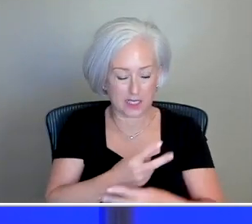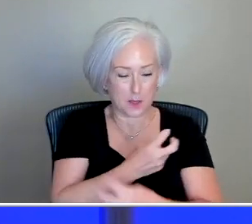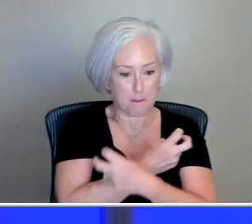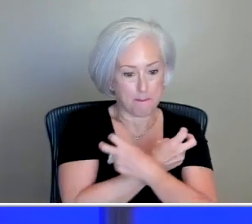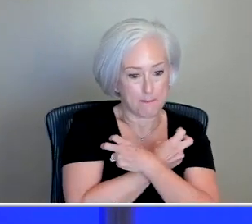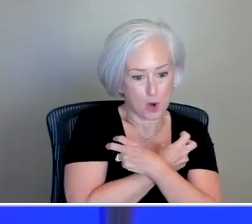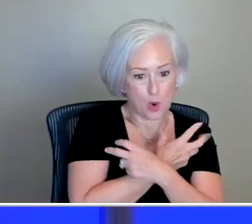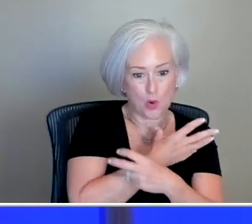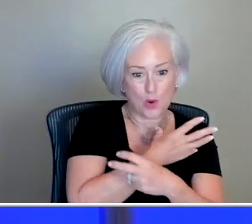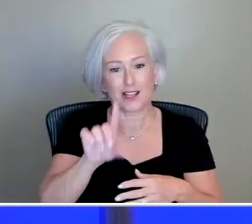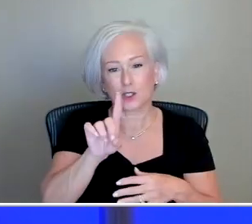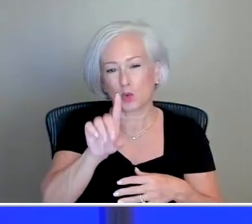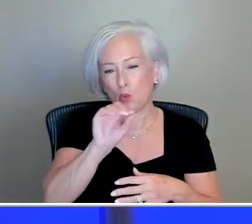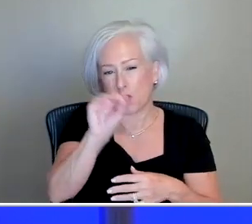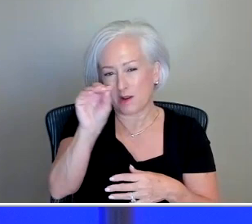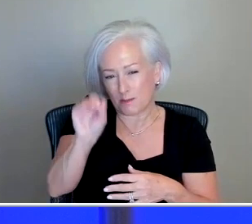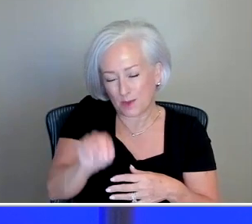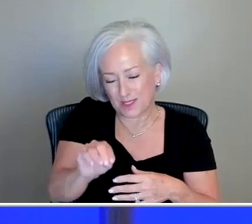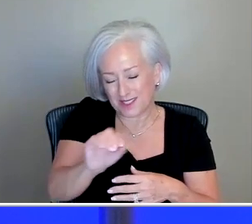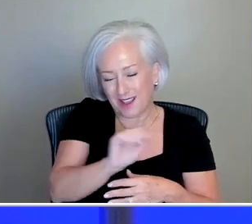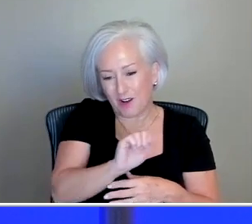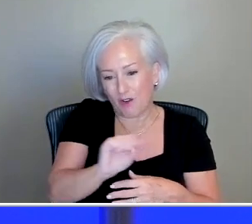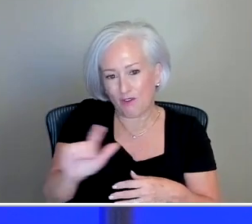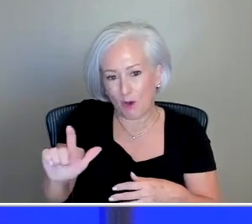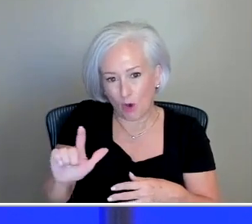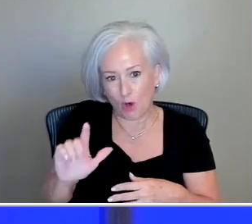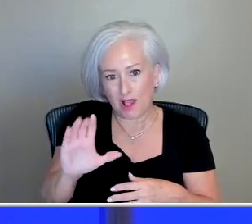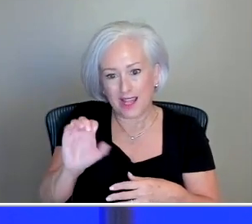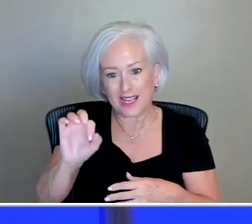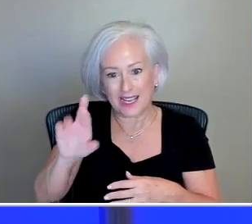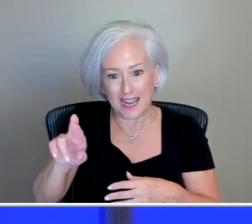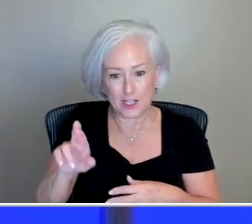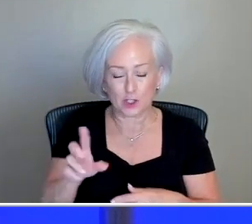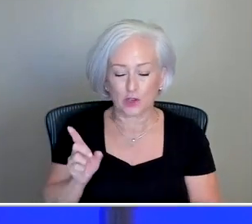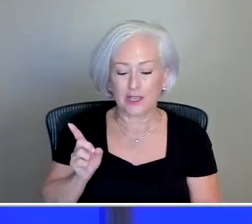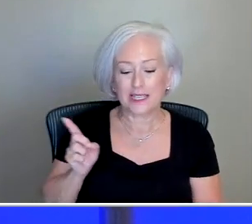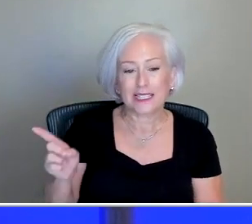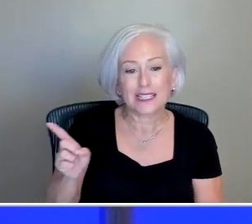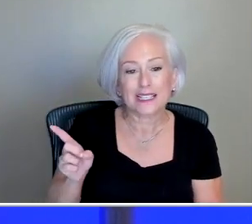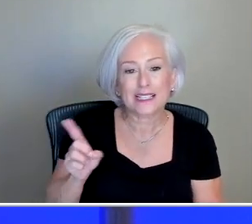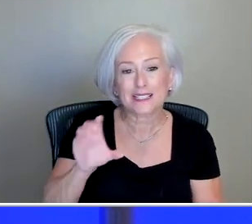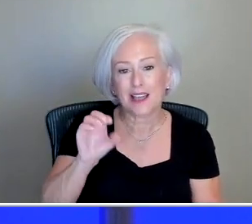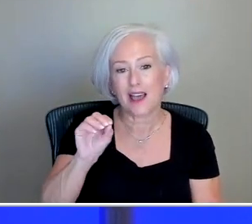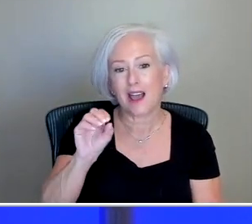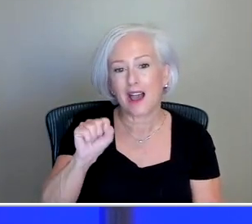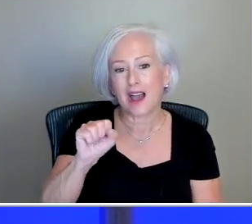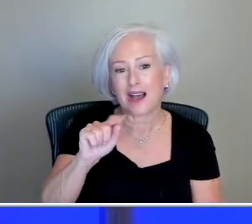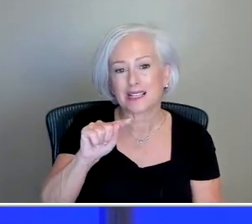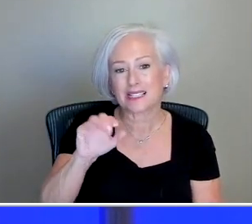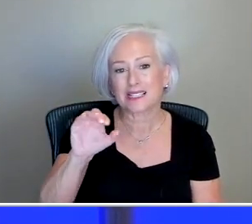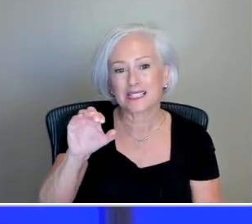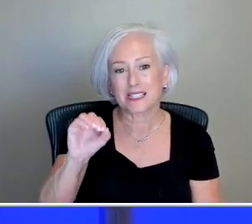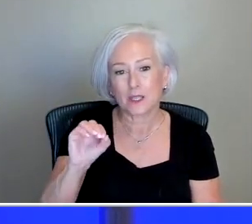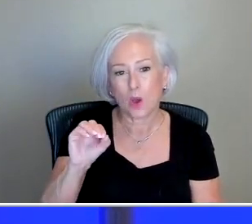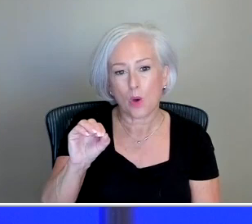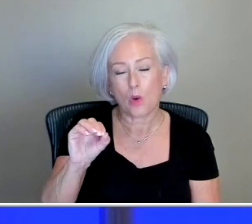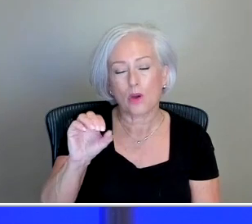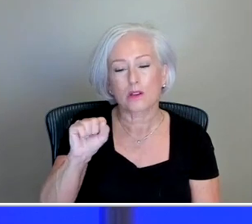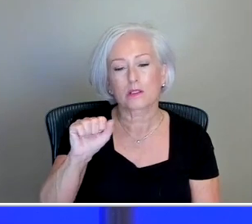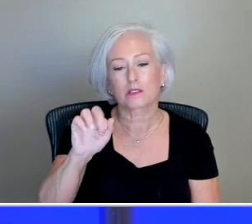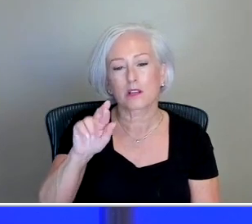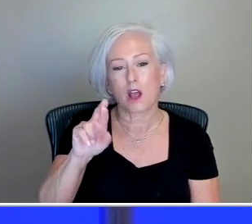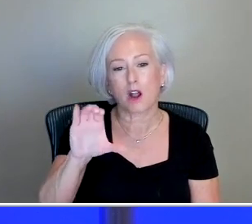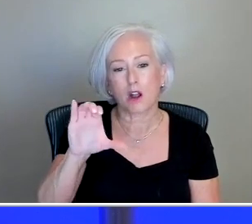cancers. Gary's was an osteosarcoma, and I'll get back to that in a second, but osteosarcoma, being the most